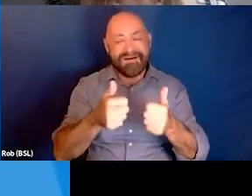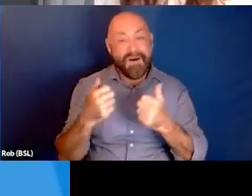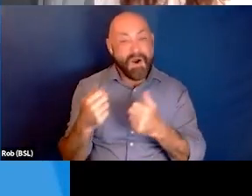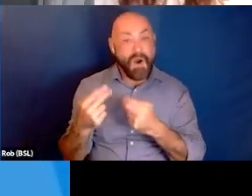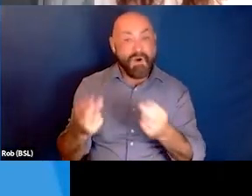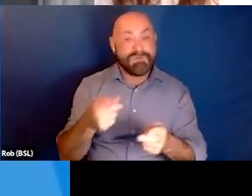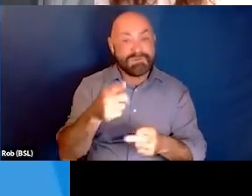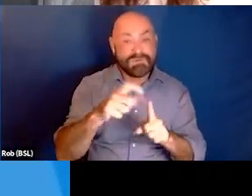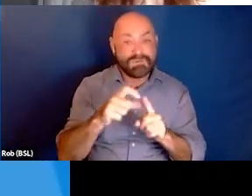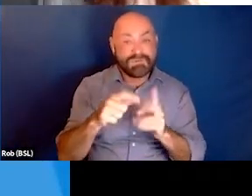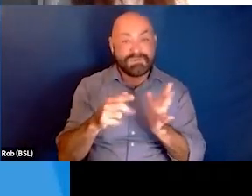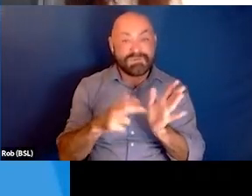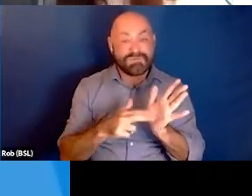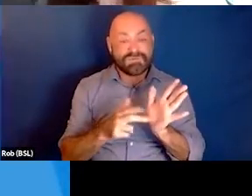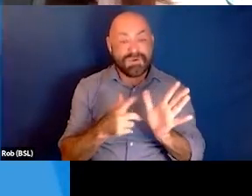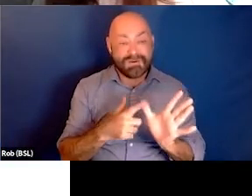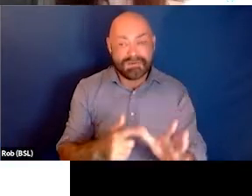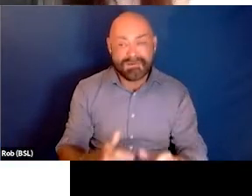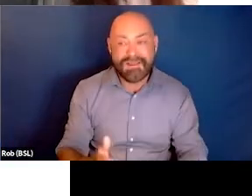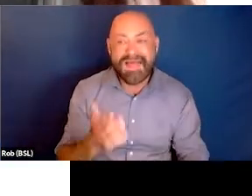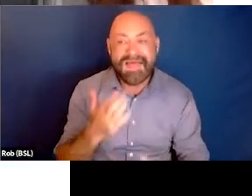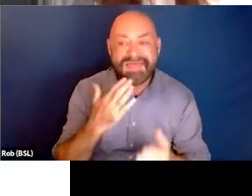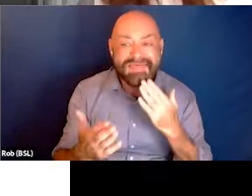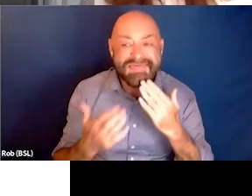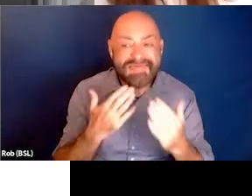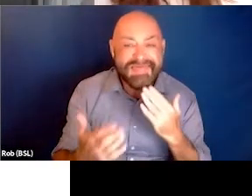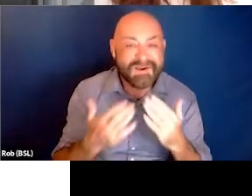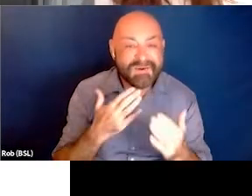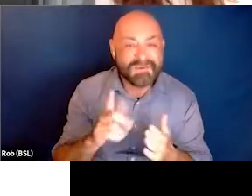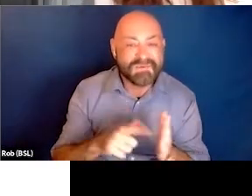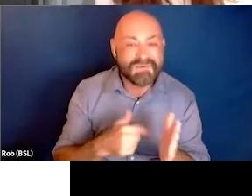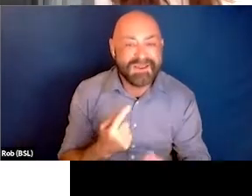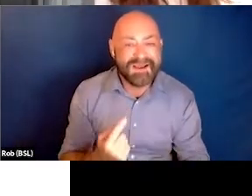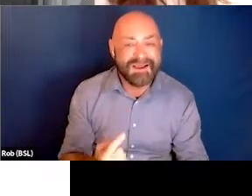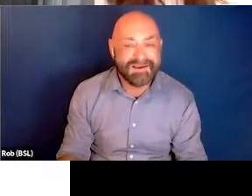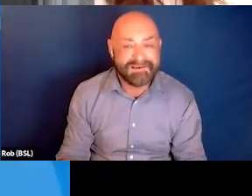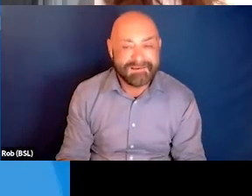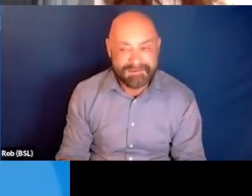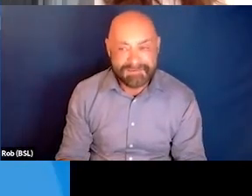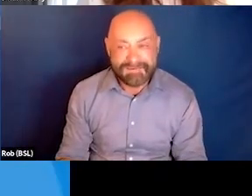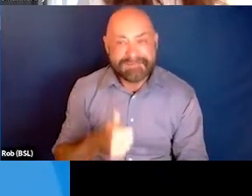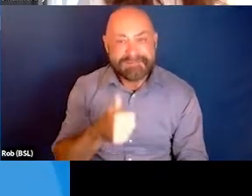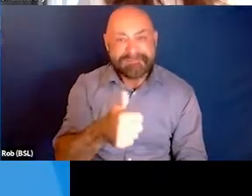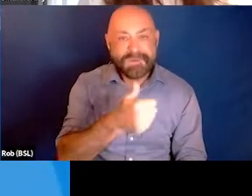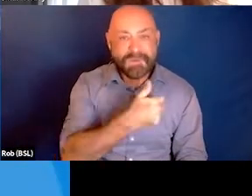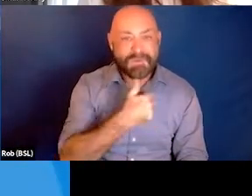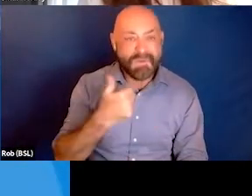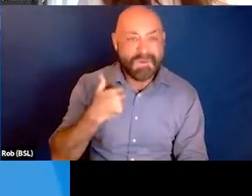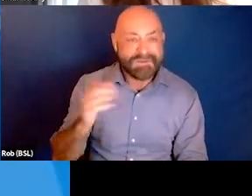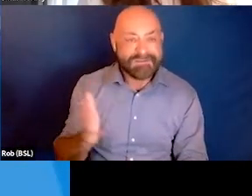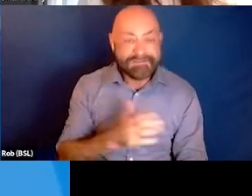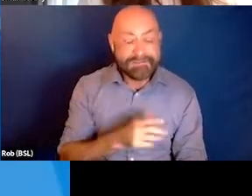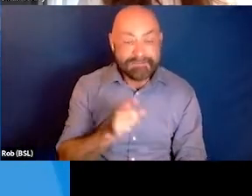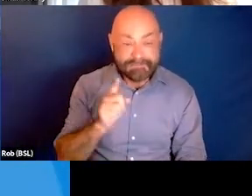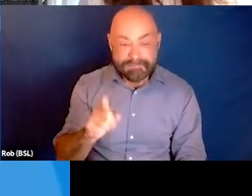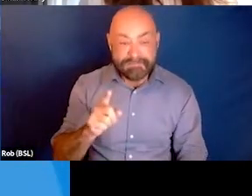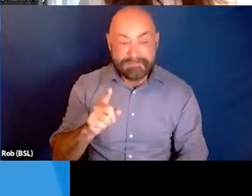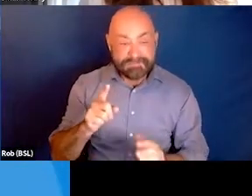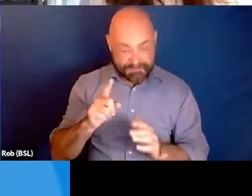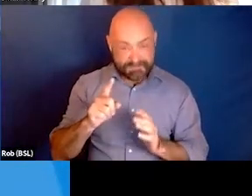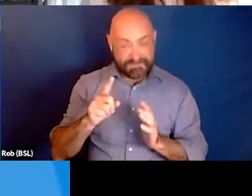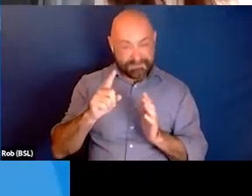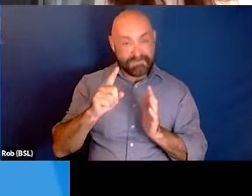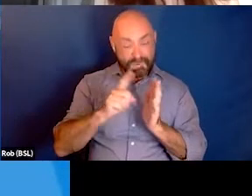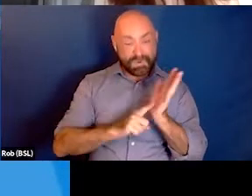Donna. Thank you, Julia. Thanks so much. And good morning, everyone. As Julia says, I'm going to talk